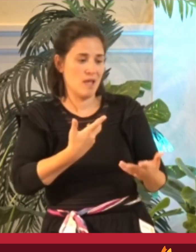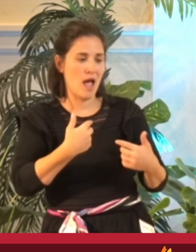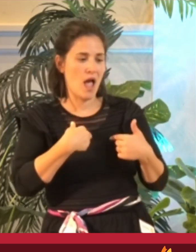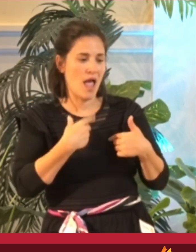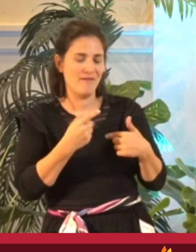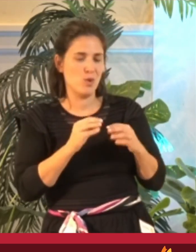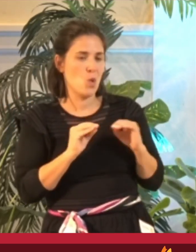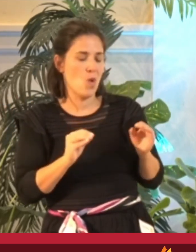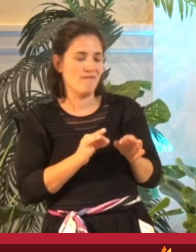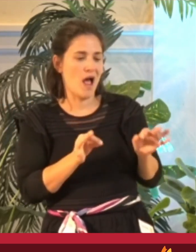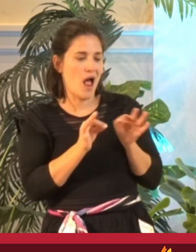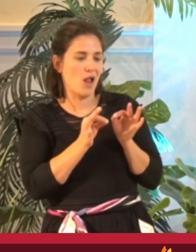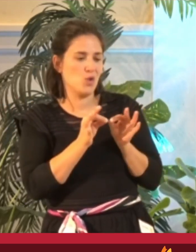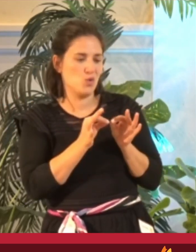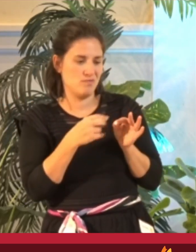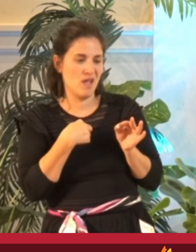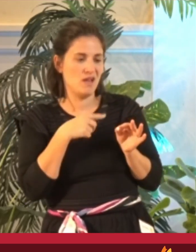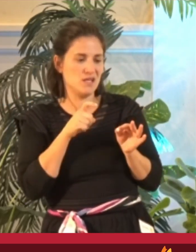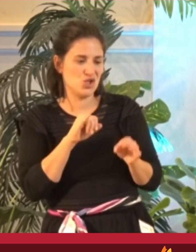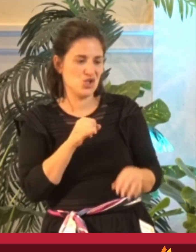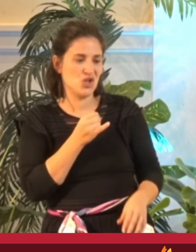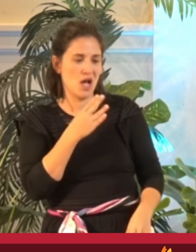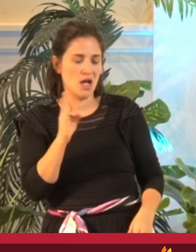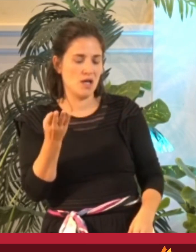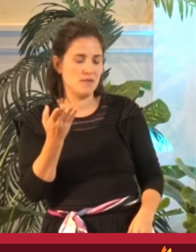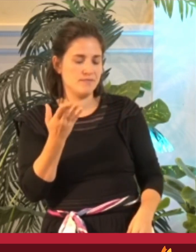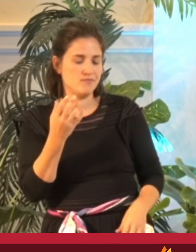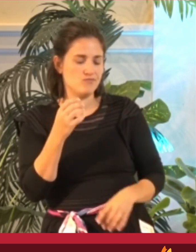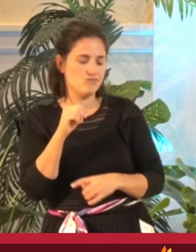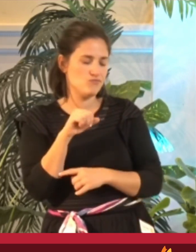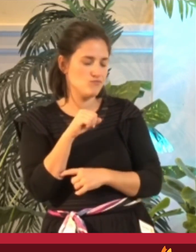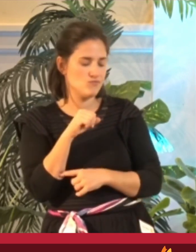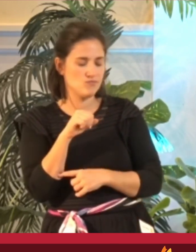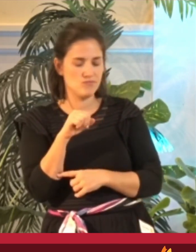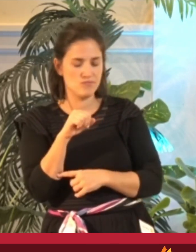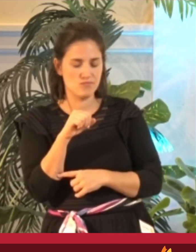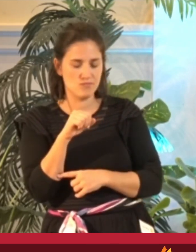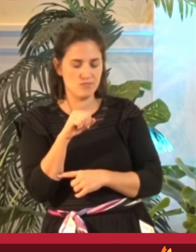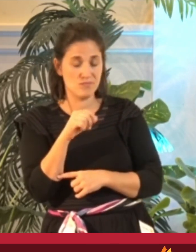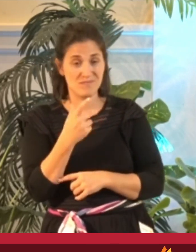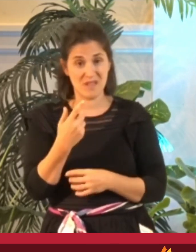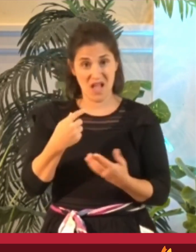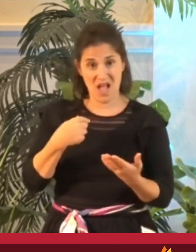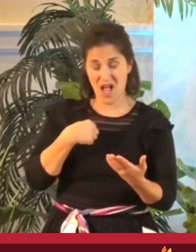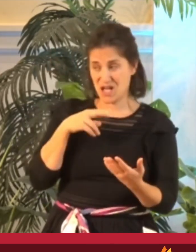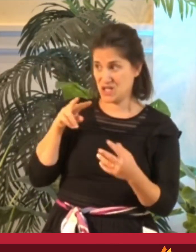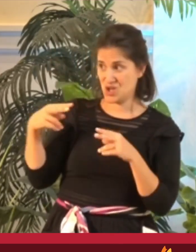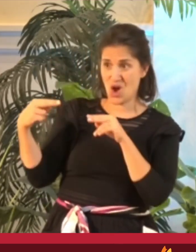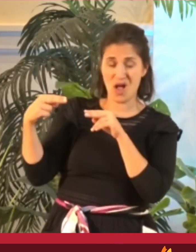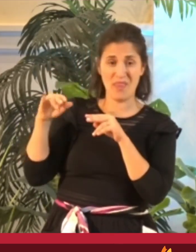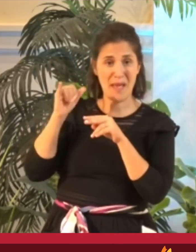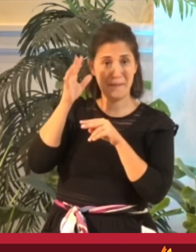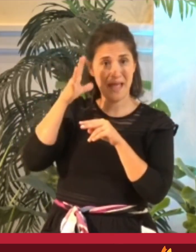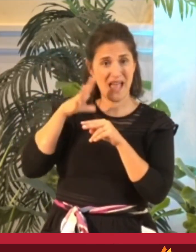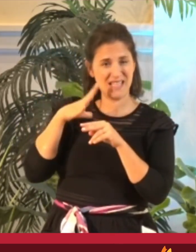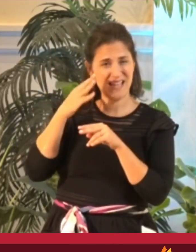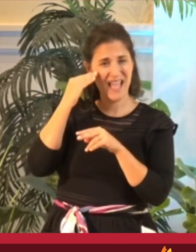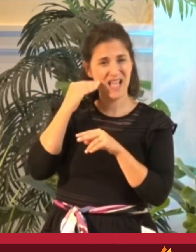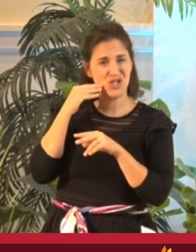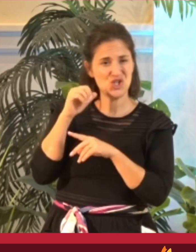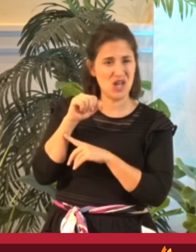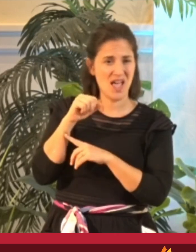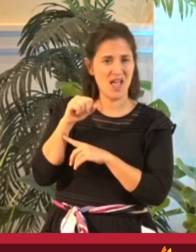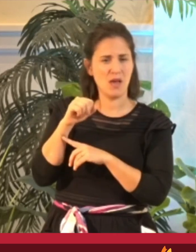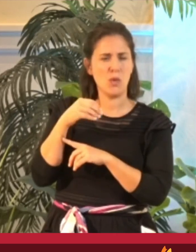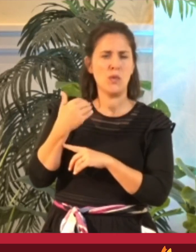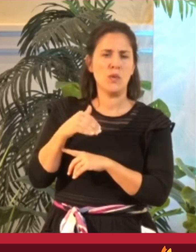And then he shook his head like that. And I knew from his head shake that he had a story that guy